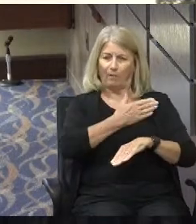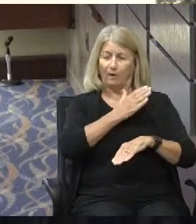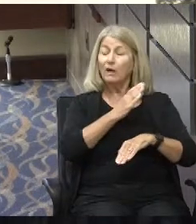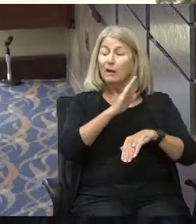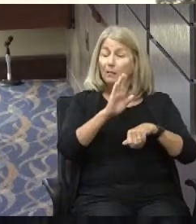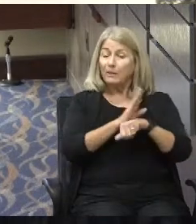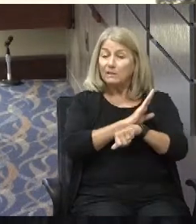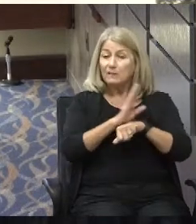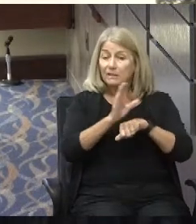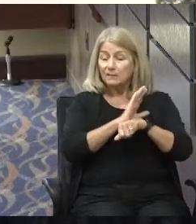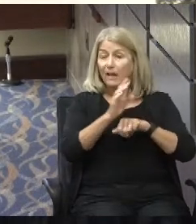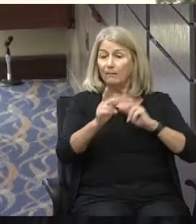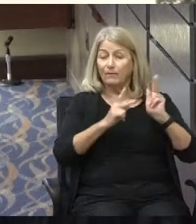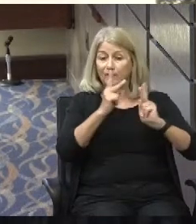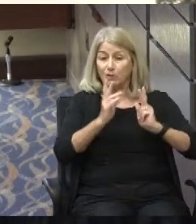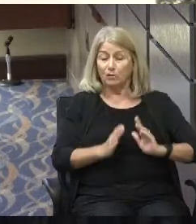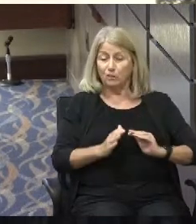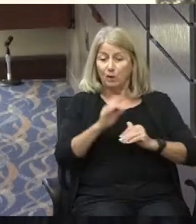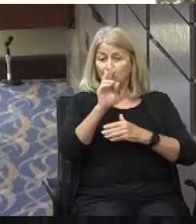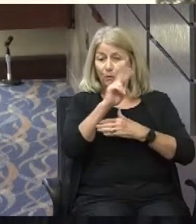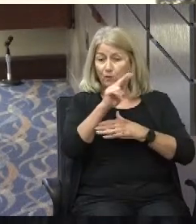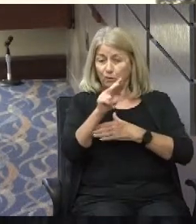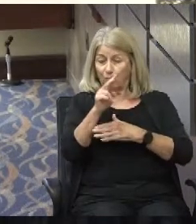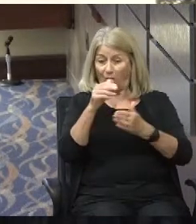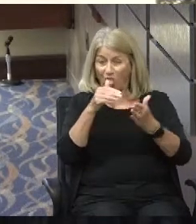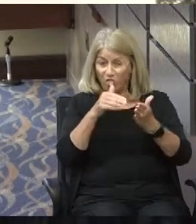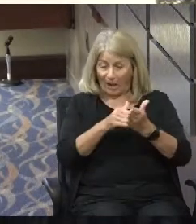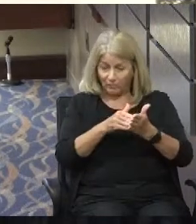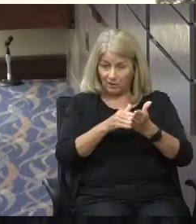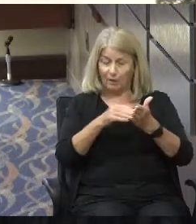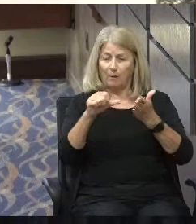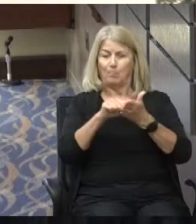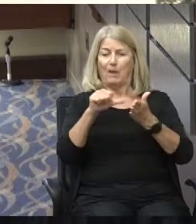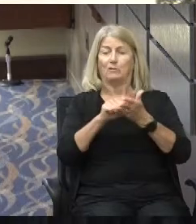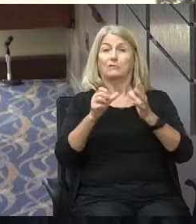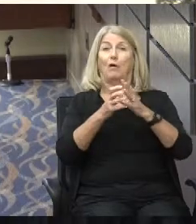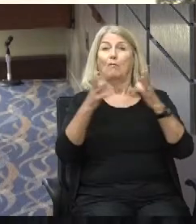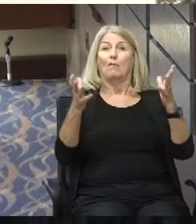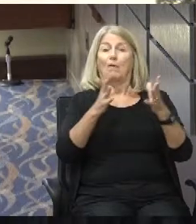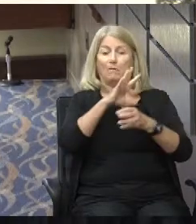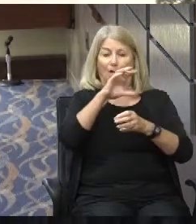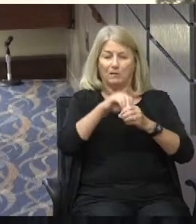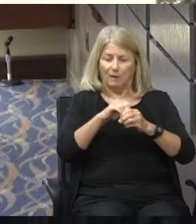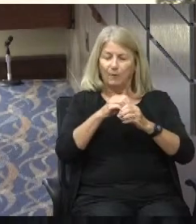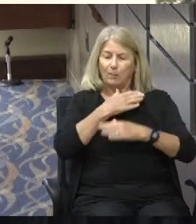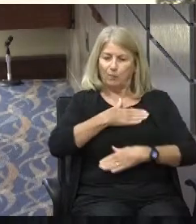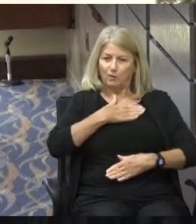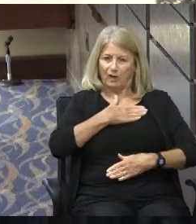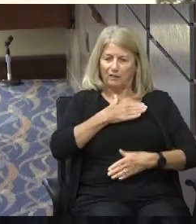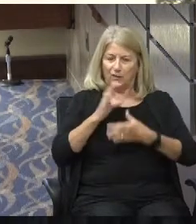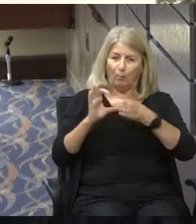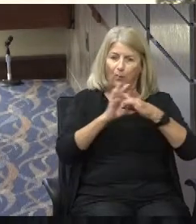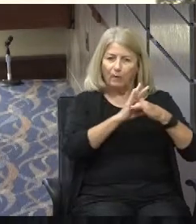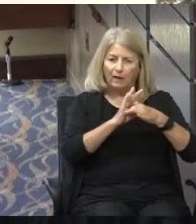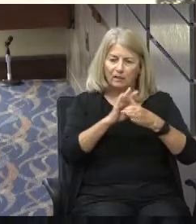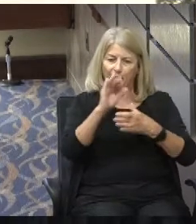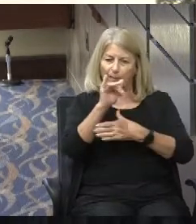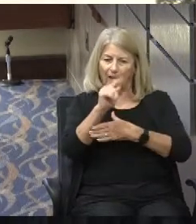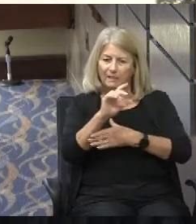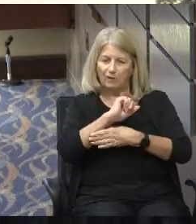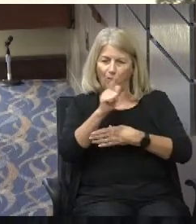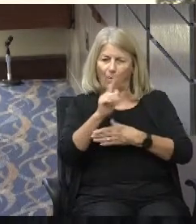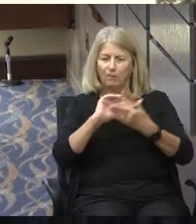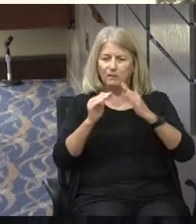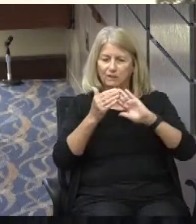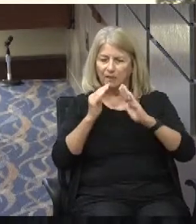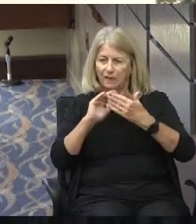over 22,000 pages on our current site with a lot of content. We appreciate the coordination from IT and all city departments in realizing that this is a